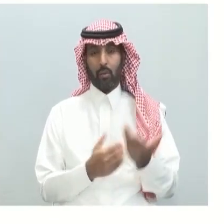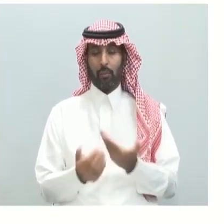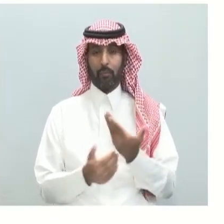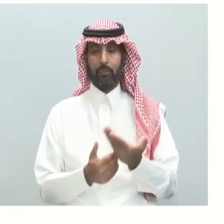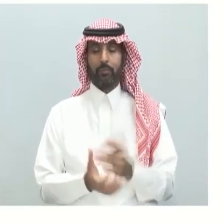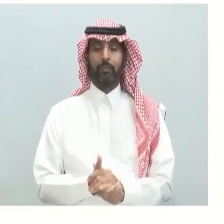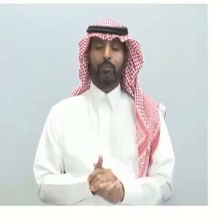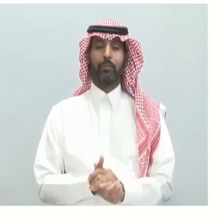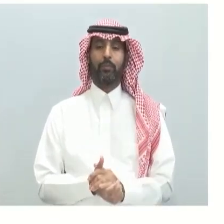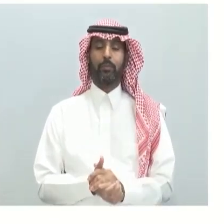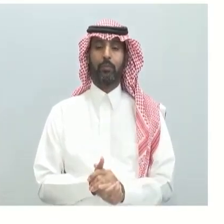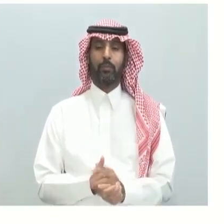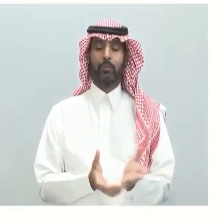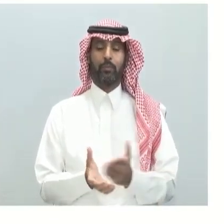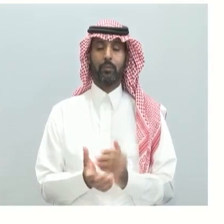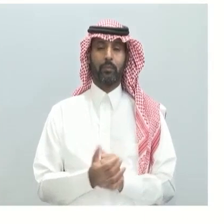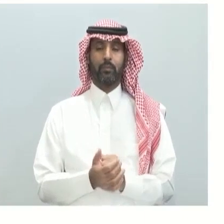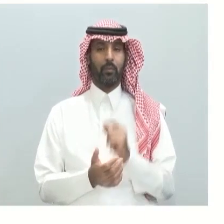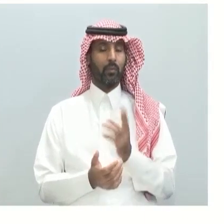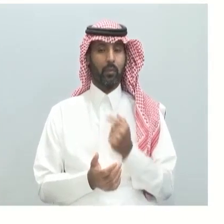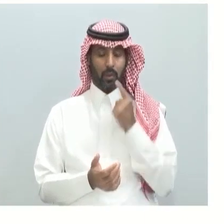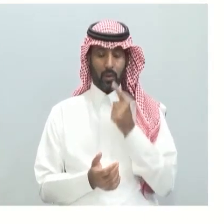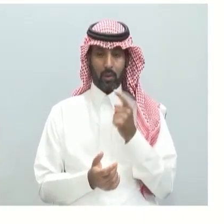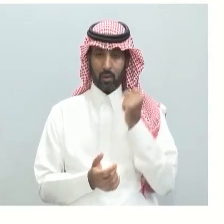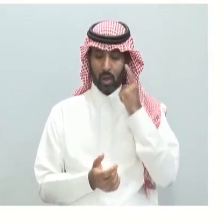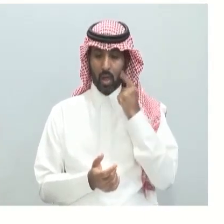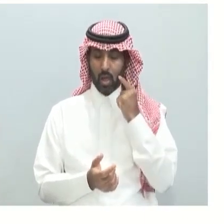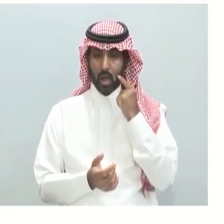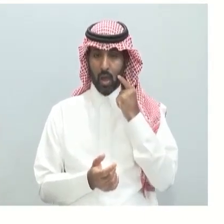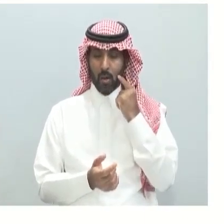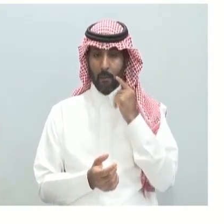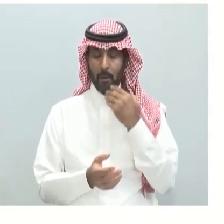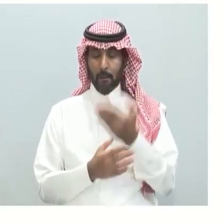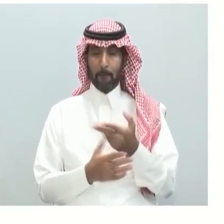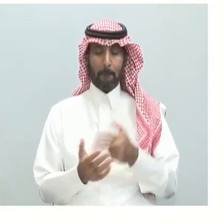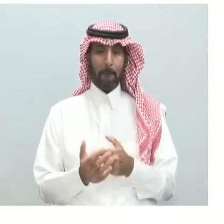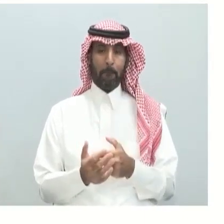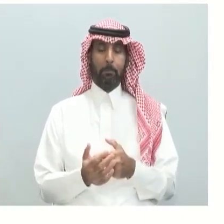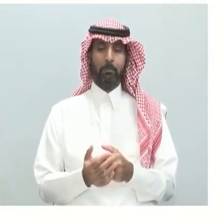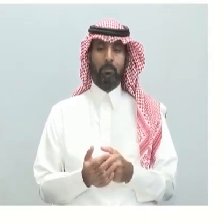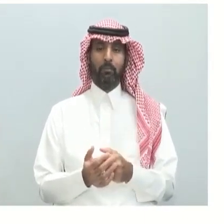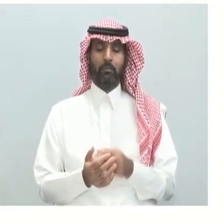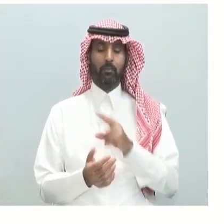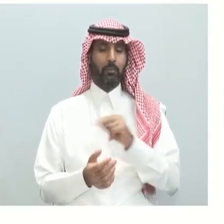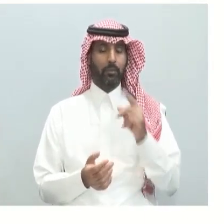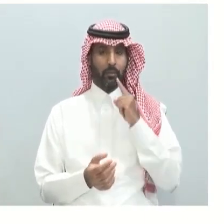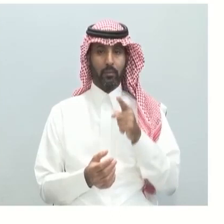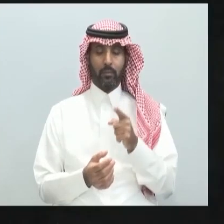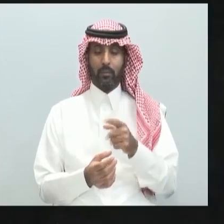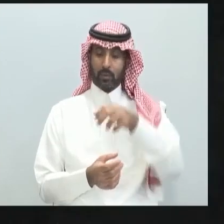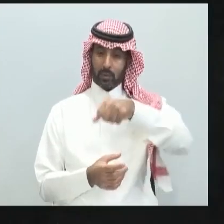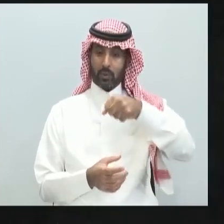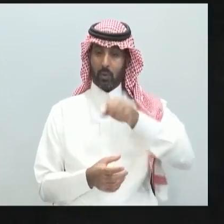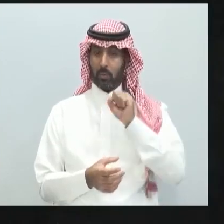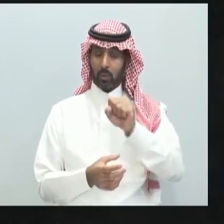practices as consumers, even if we don't fully live off the grid? Can you change some of your habits, maybe bringing your